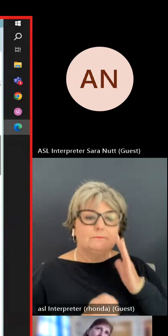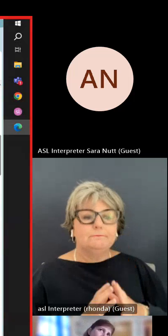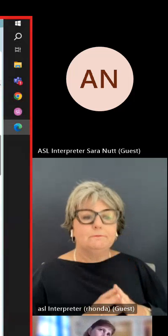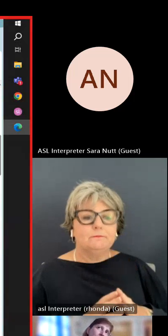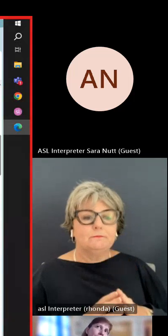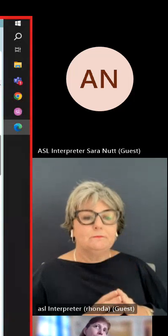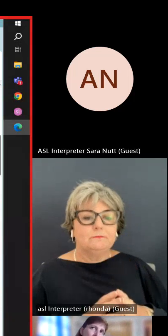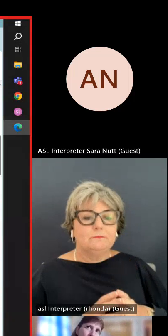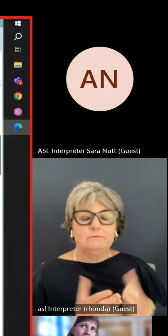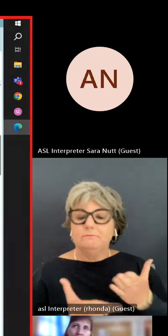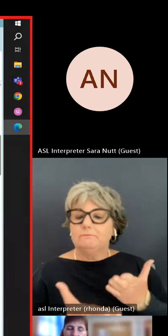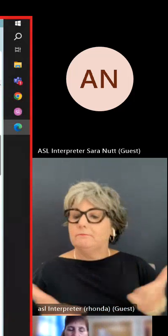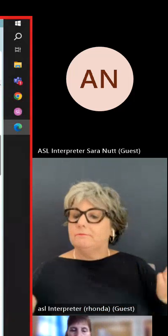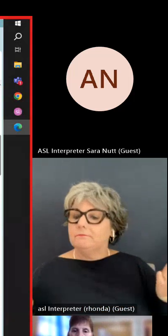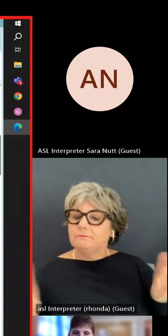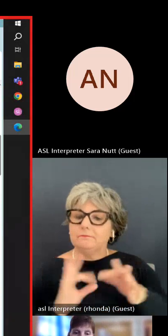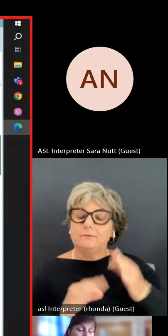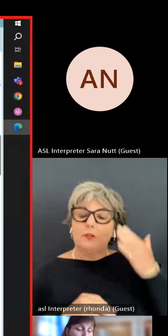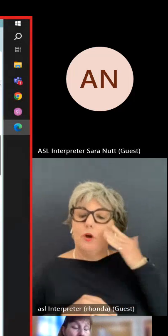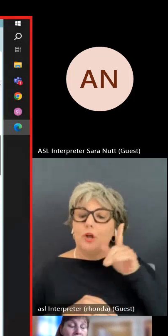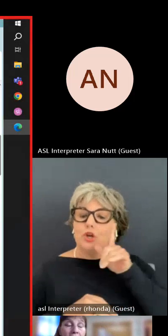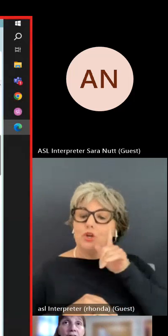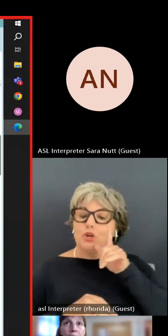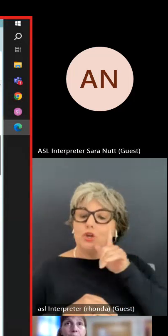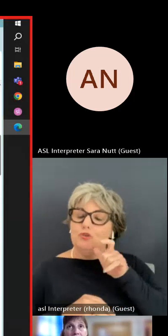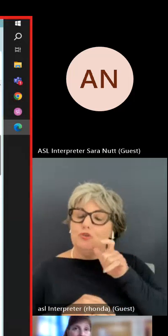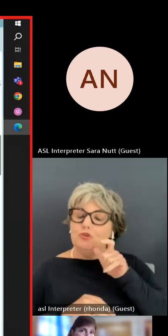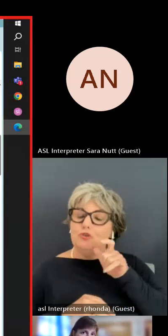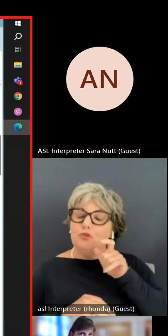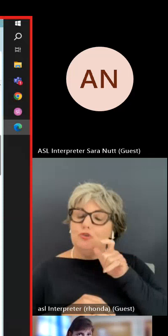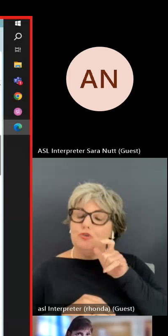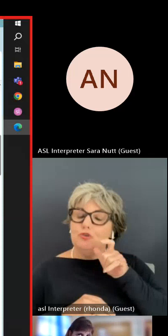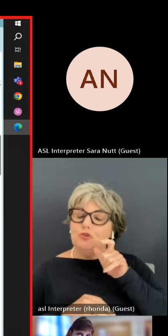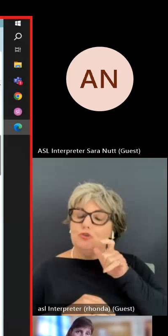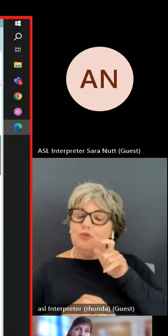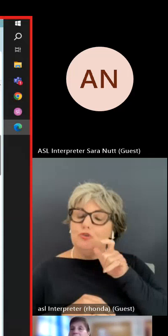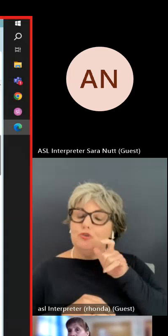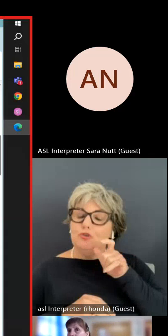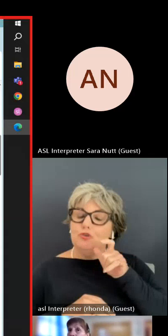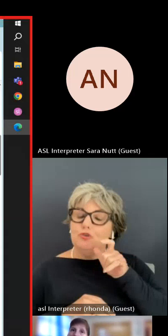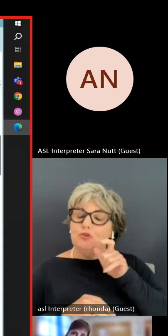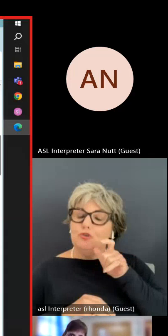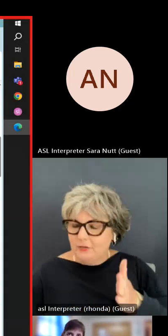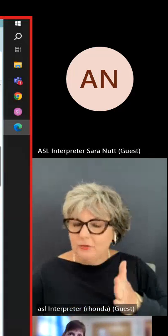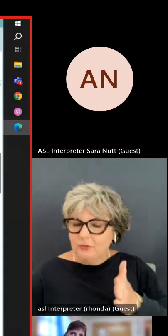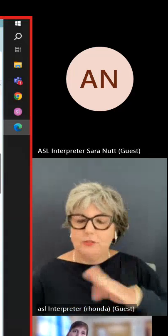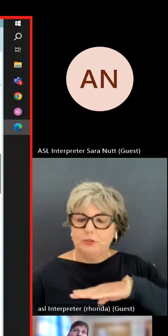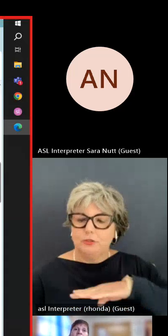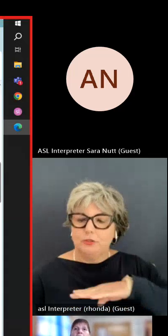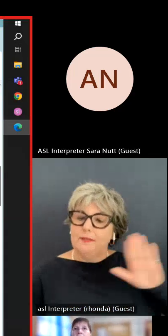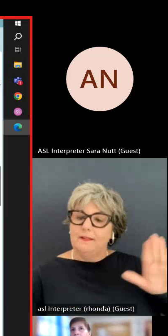So as I mentioned before, knowing your target audience can help you tailor your presentation to meet their needs.